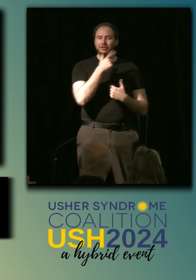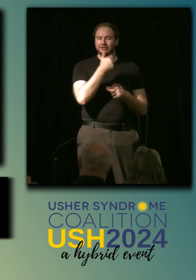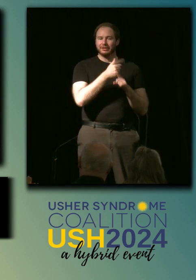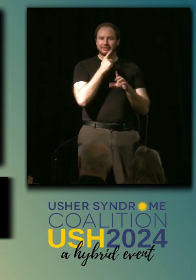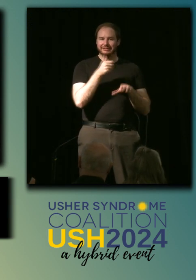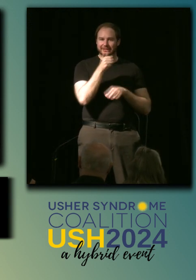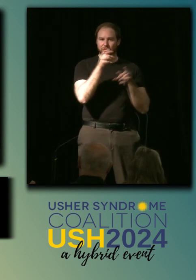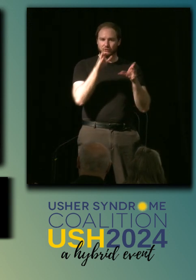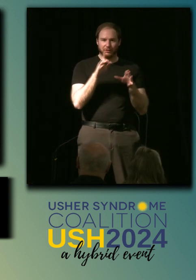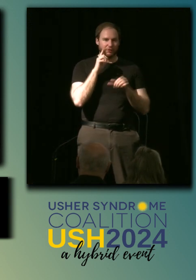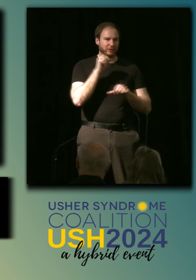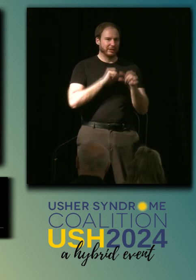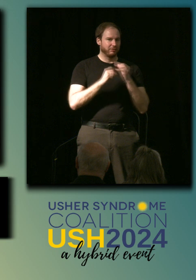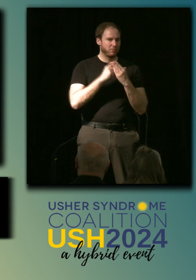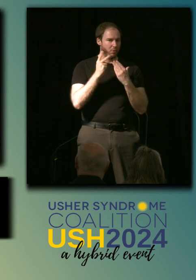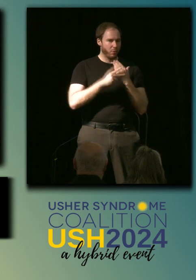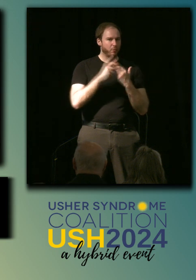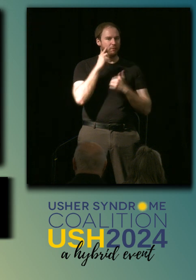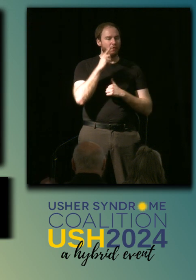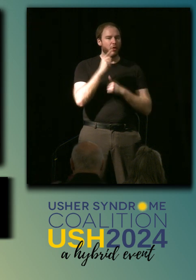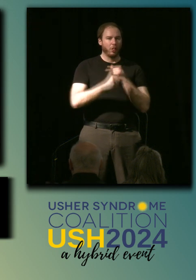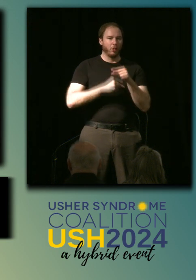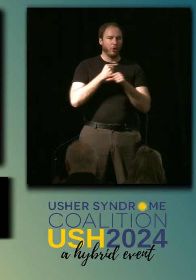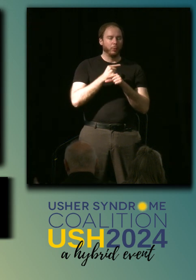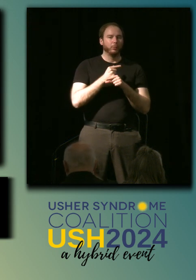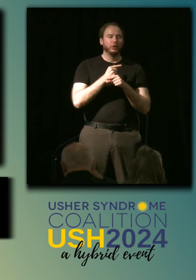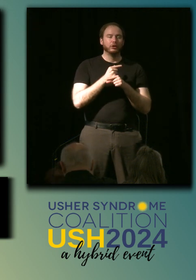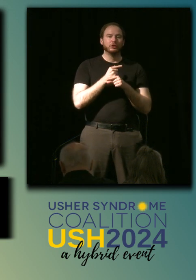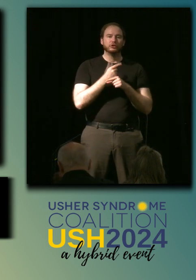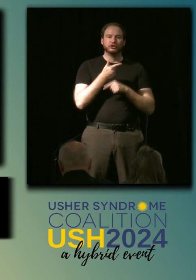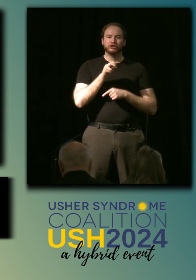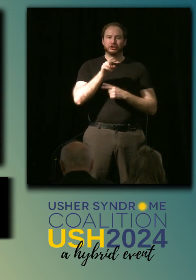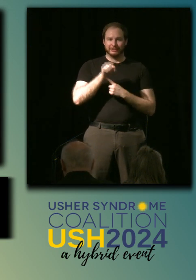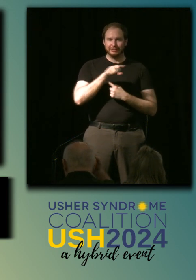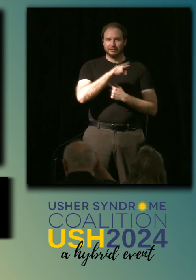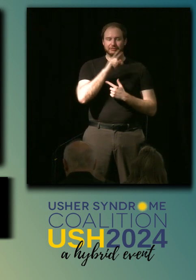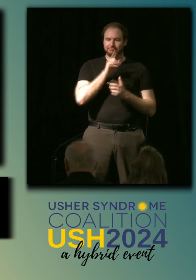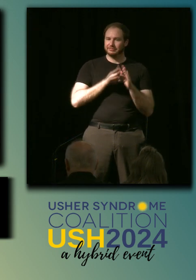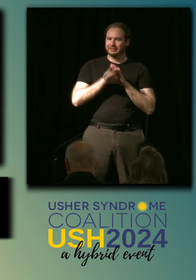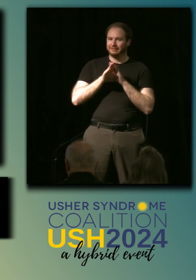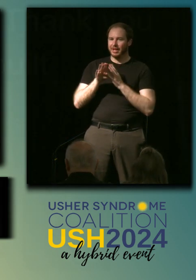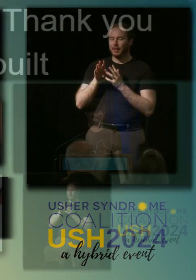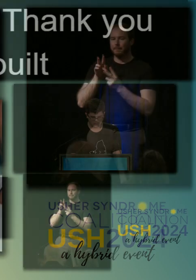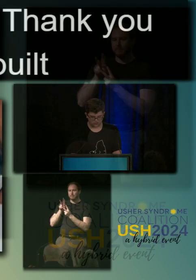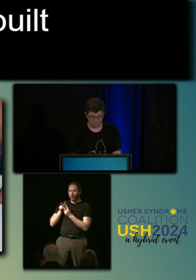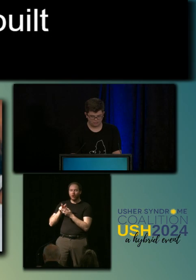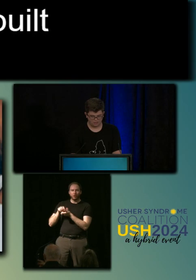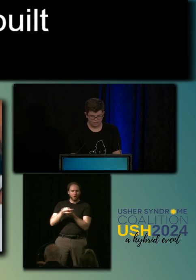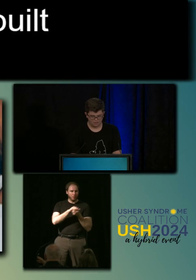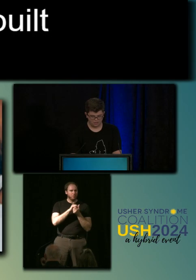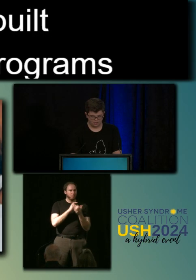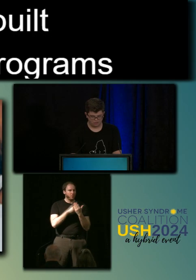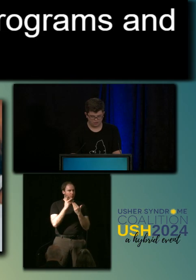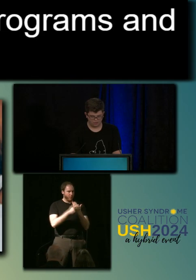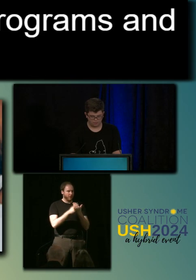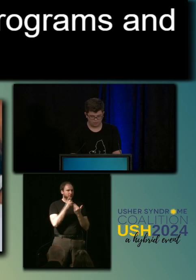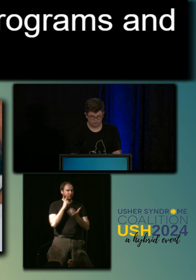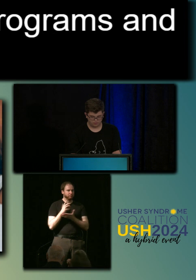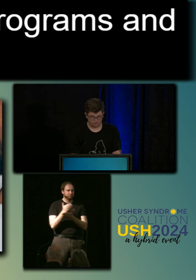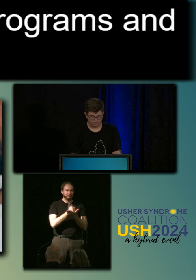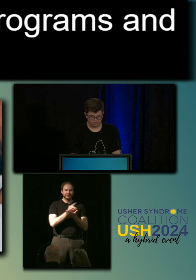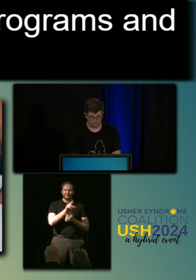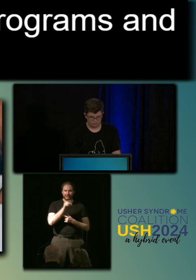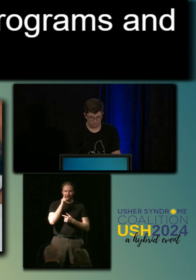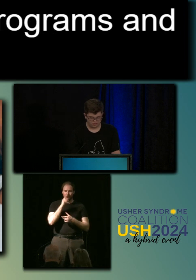of Scientific Programs at Global Genes, Carmen builds partnerships and programs to maximize data collection and sharing for